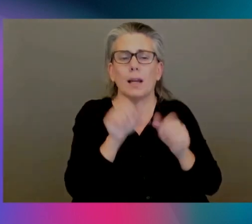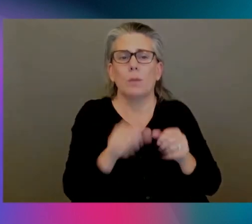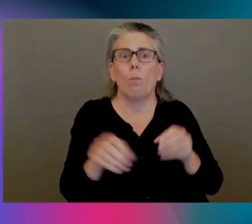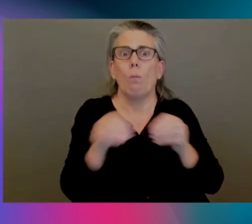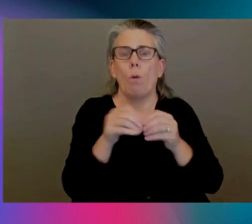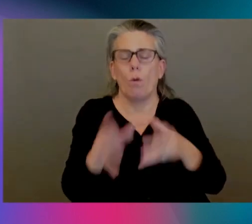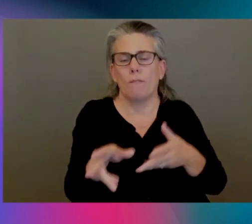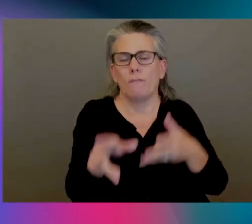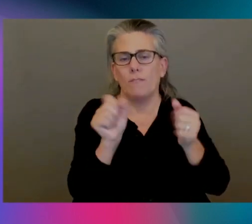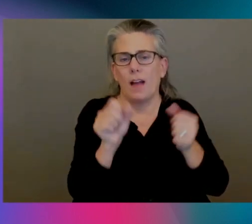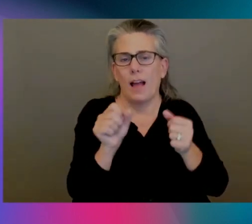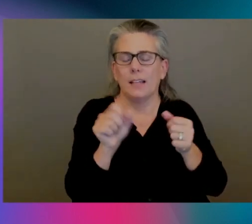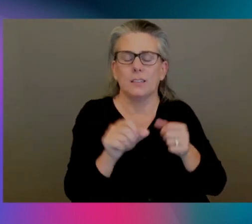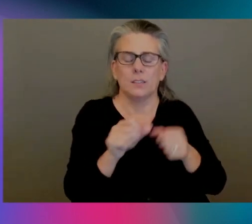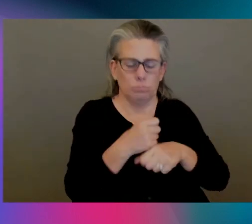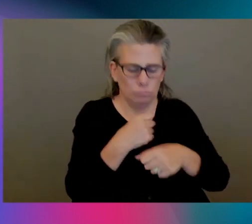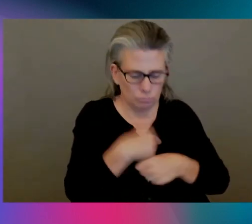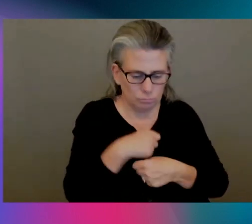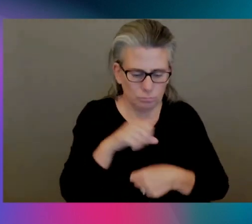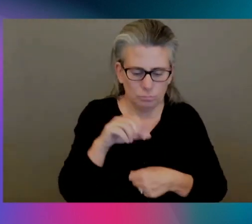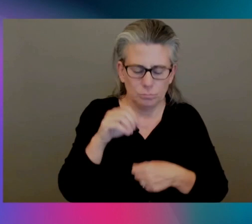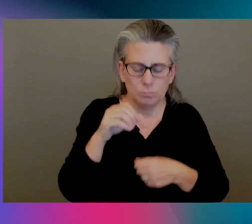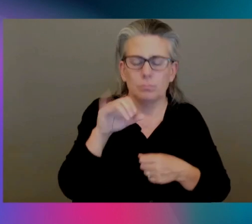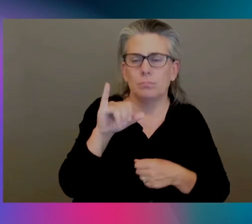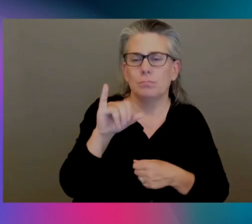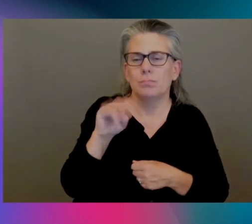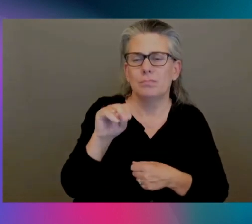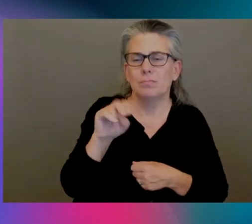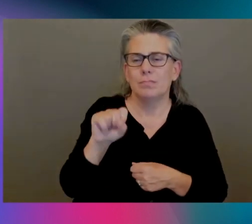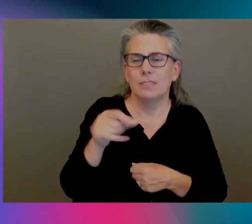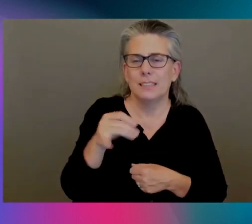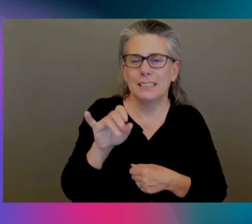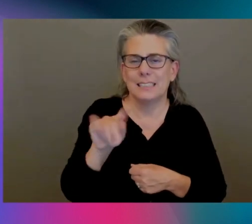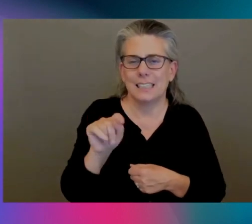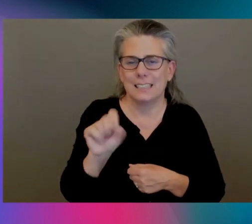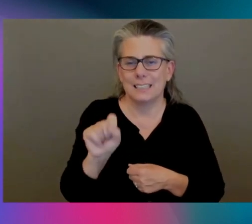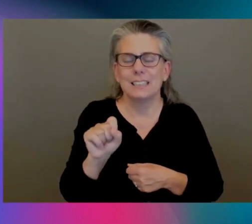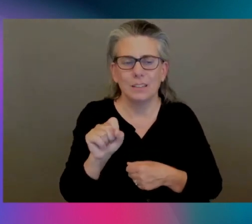great example of that is our work that we've been doing with Digital Earth